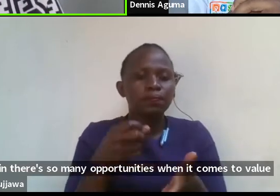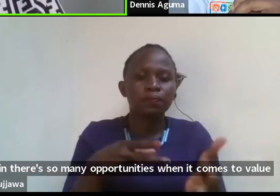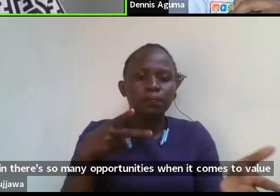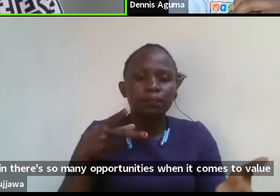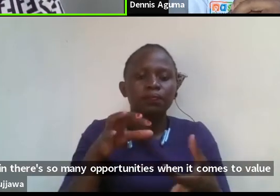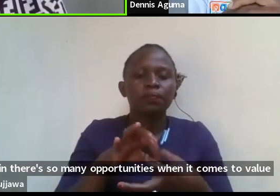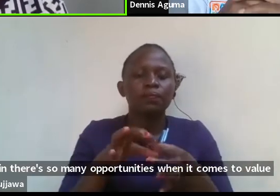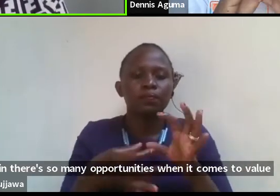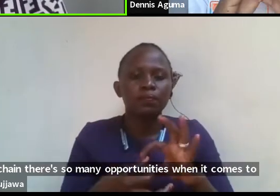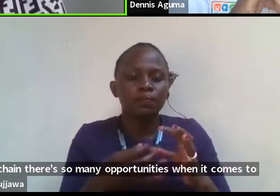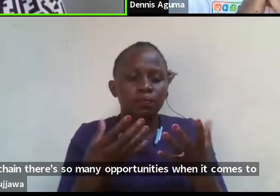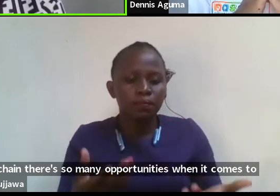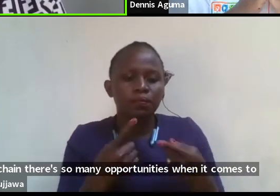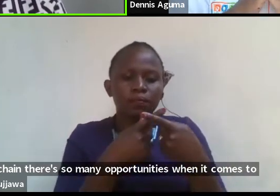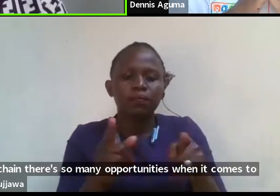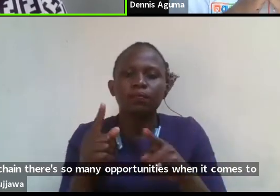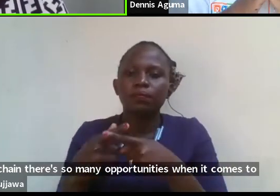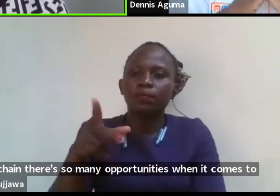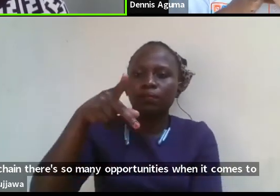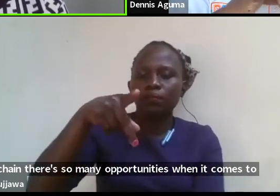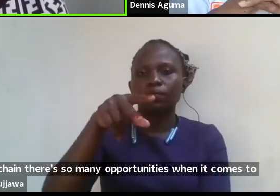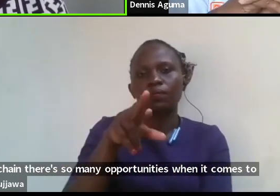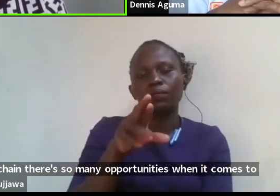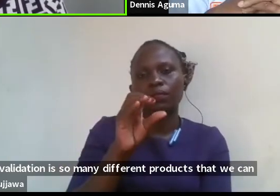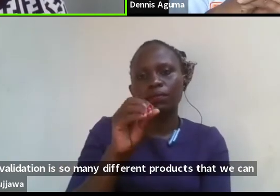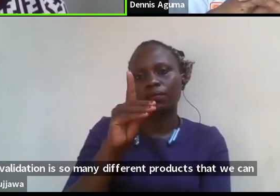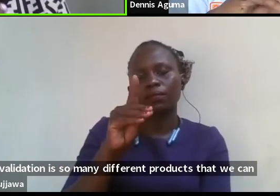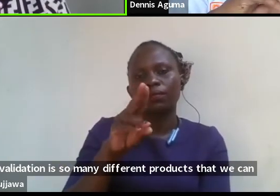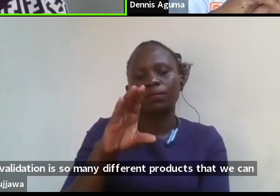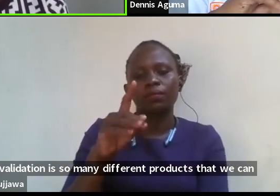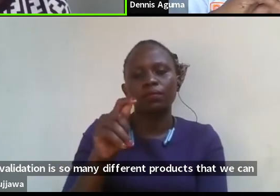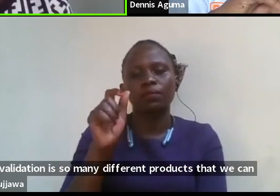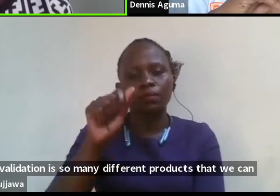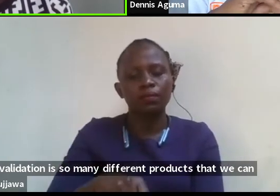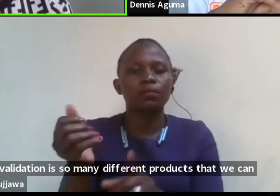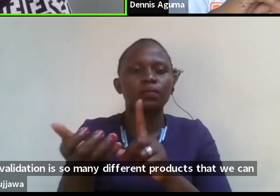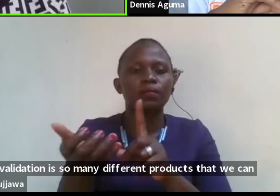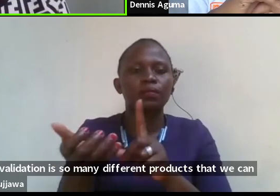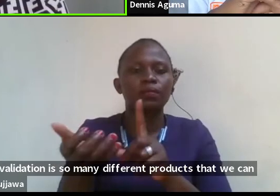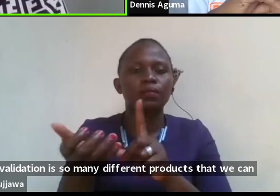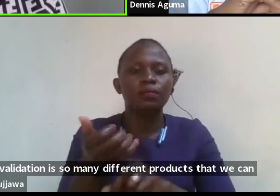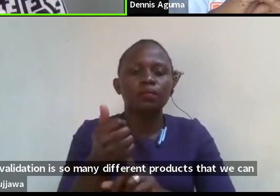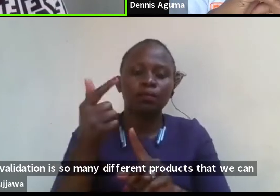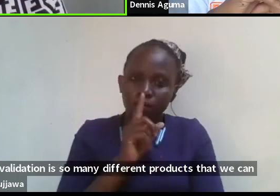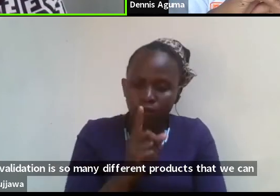many different products that we can actually get out of just one commodity.